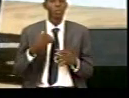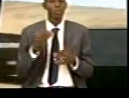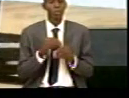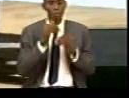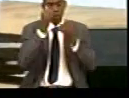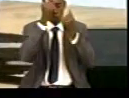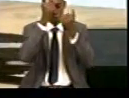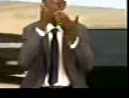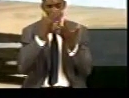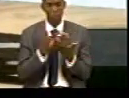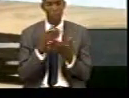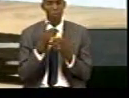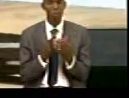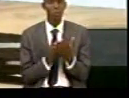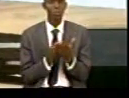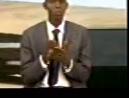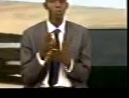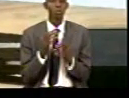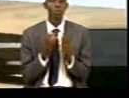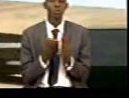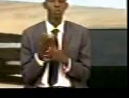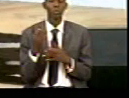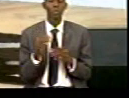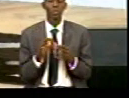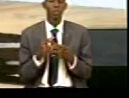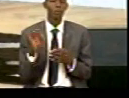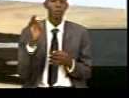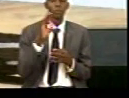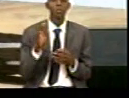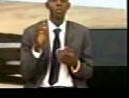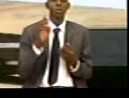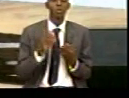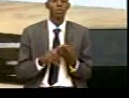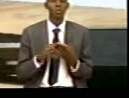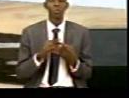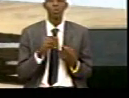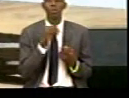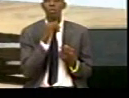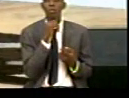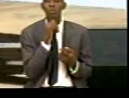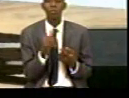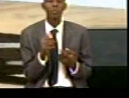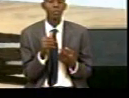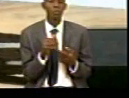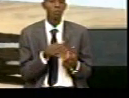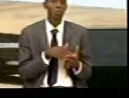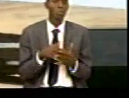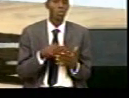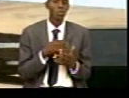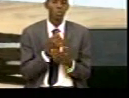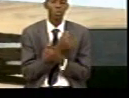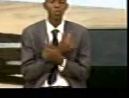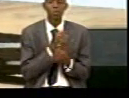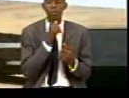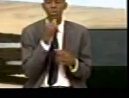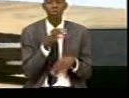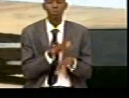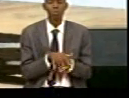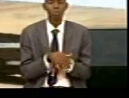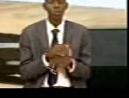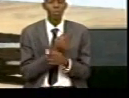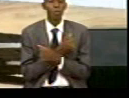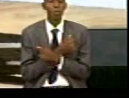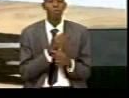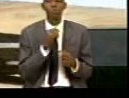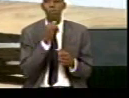the truth through the Spirit unto unfeigned love, unhypocritical love,